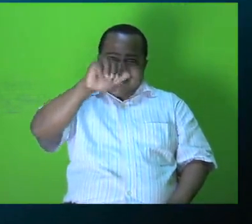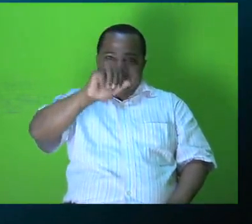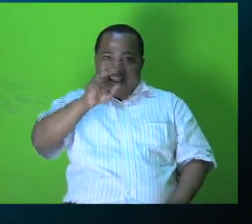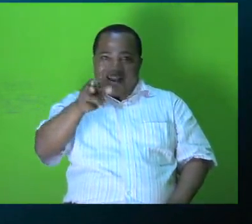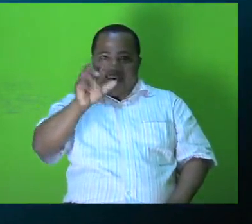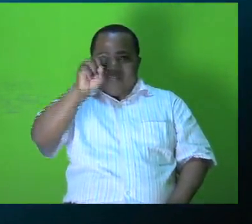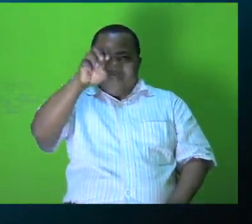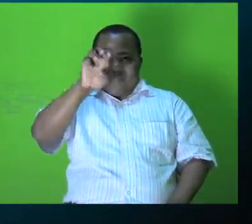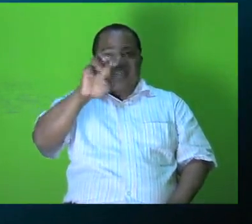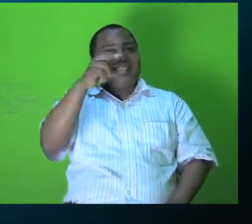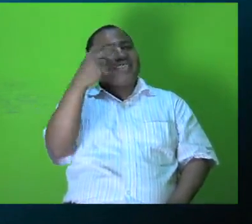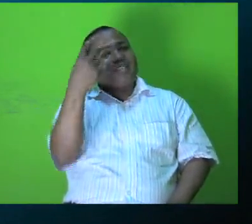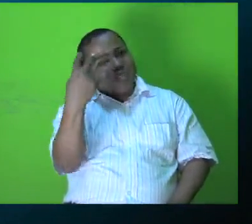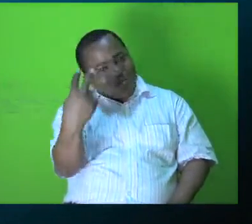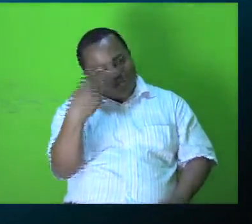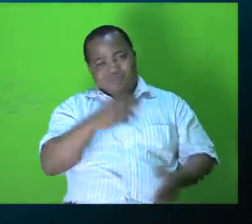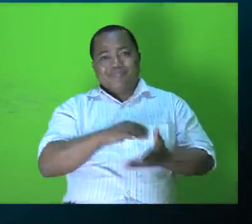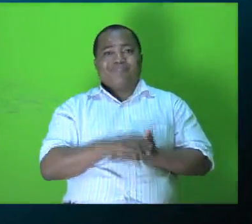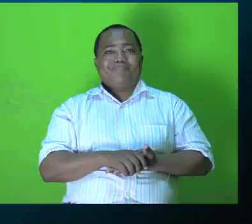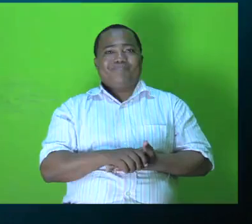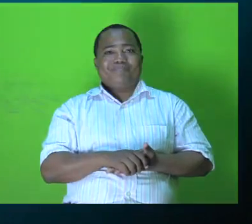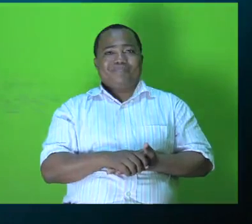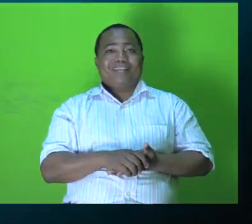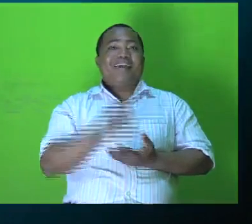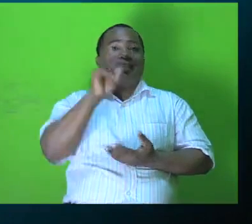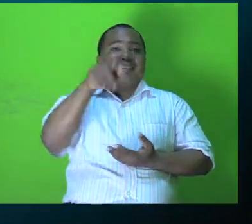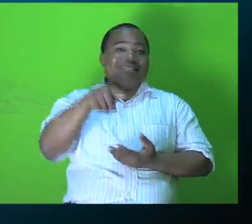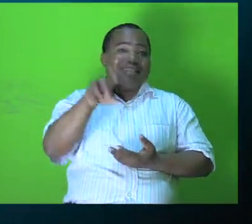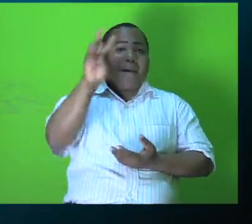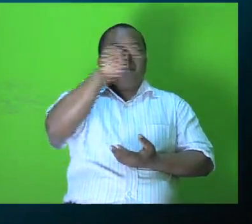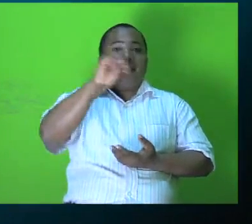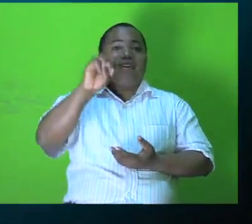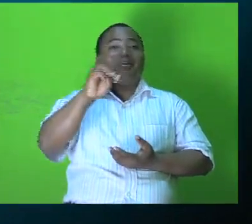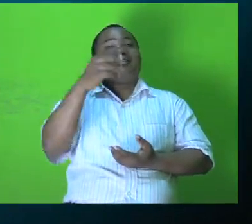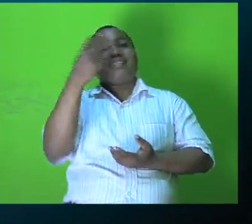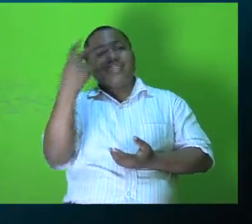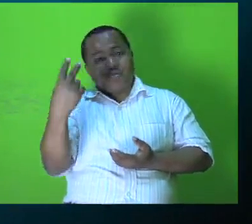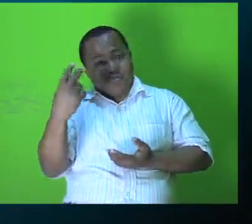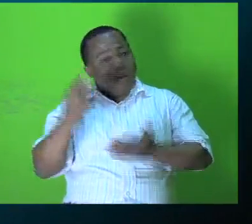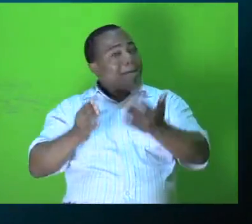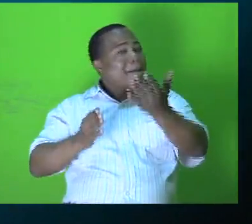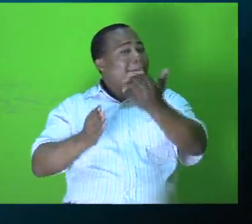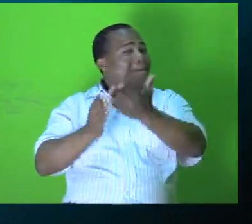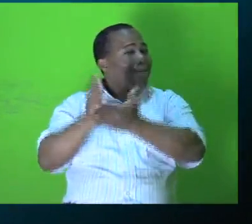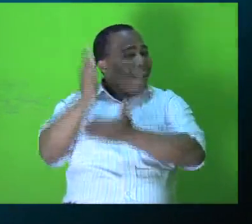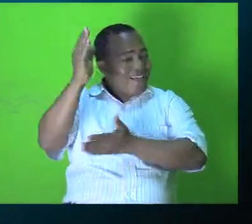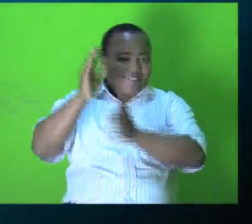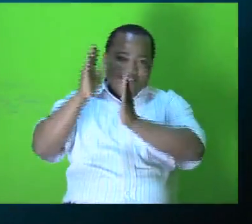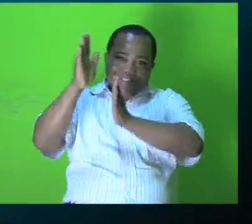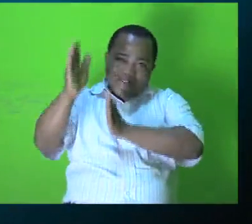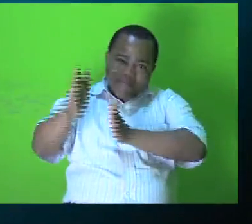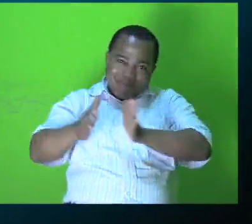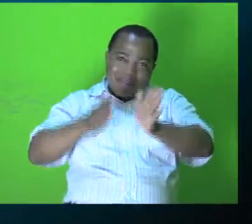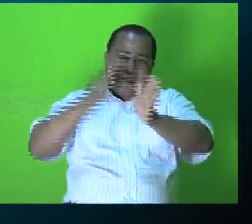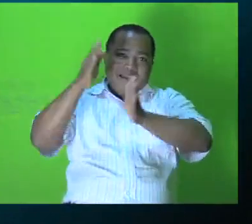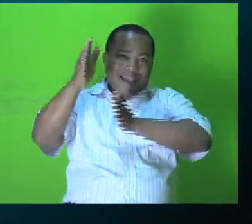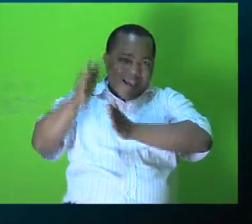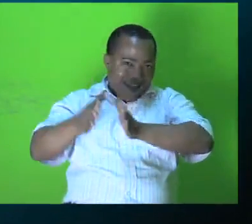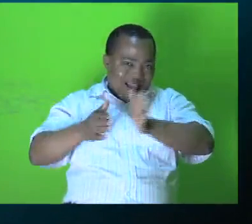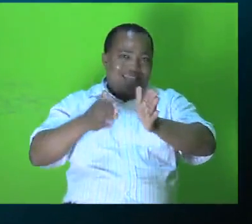Before cell enter meiosis II, they pass through preparatory